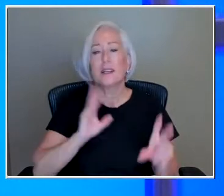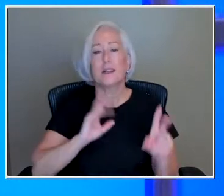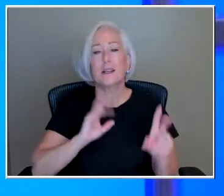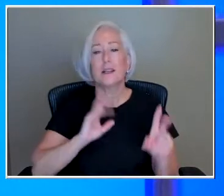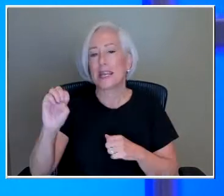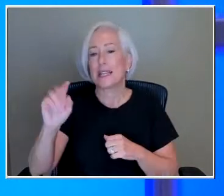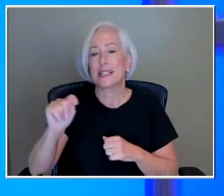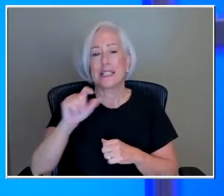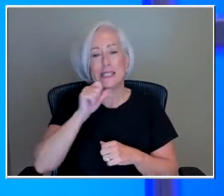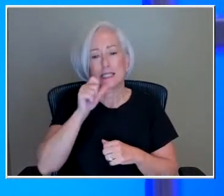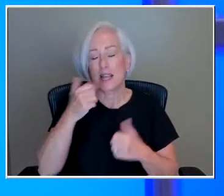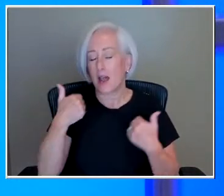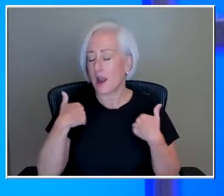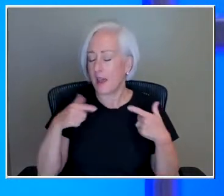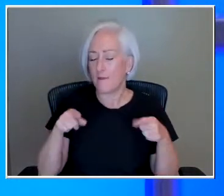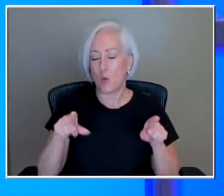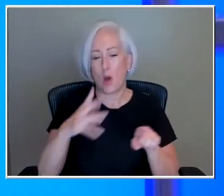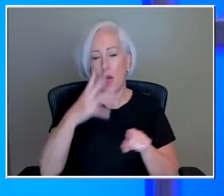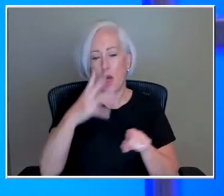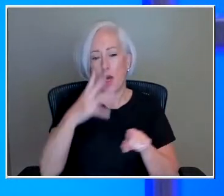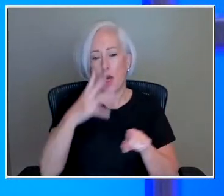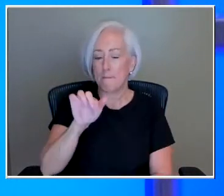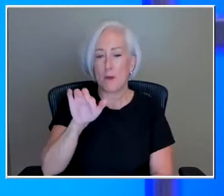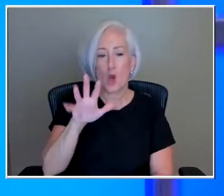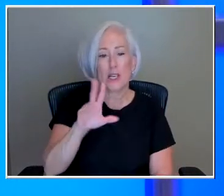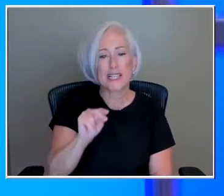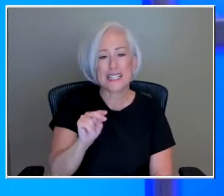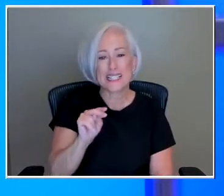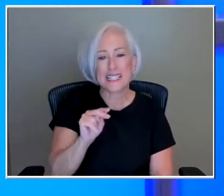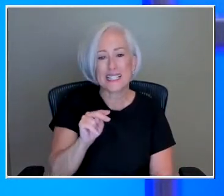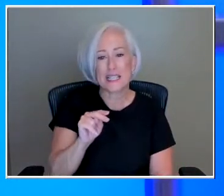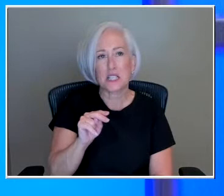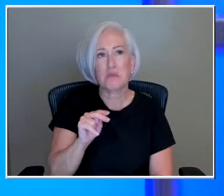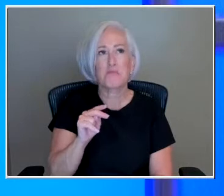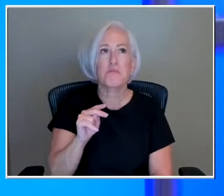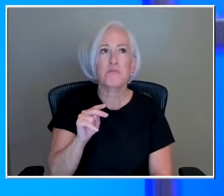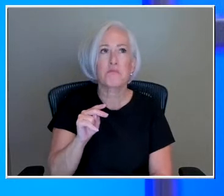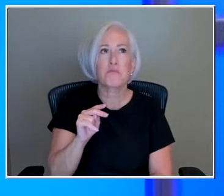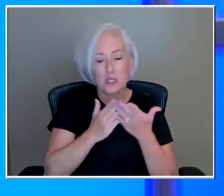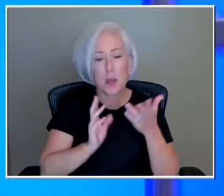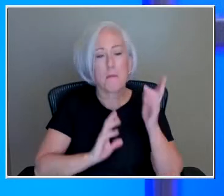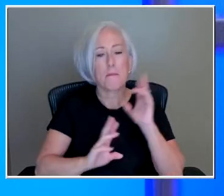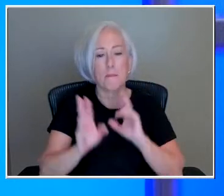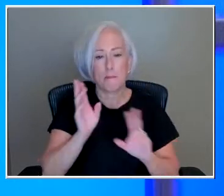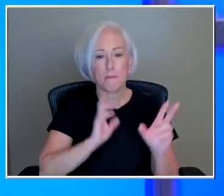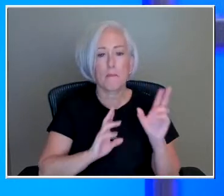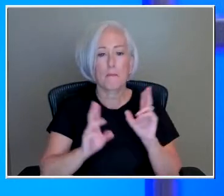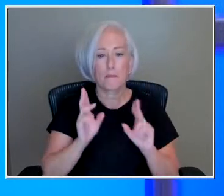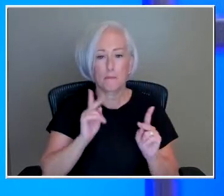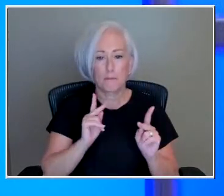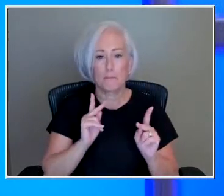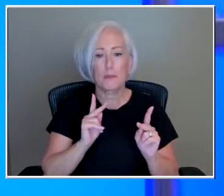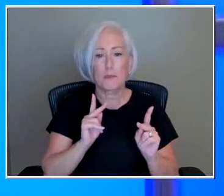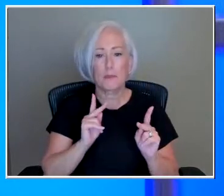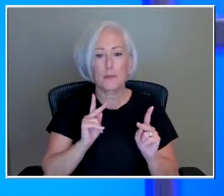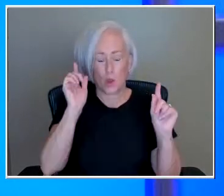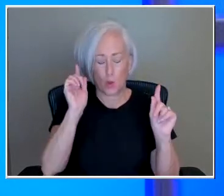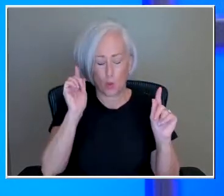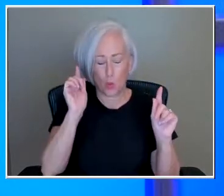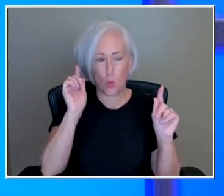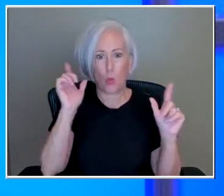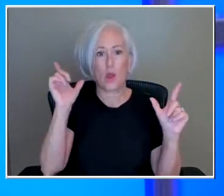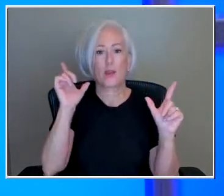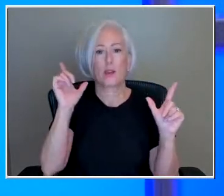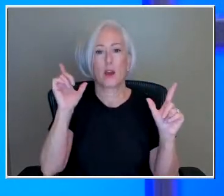about Parkinson's? Parkinson's, there are some people who will wake from sleep due to Parkinson's